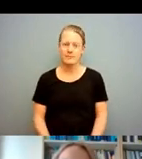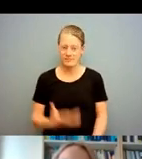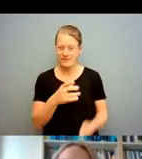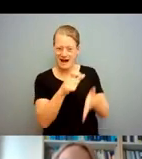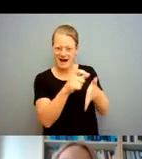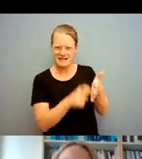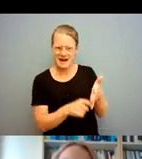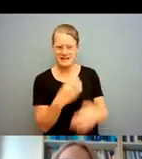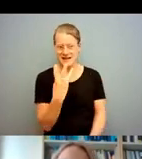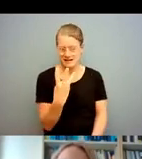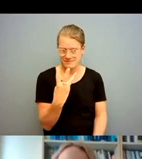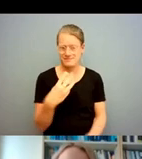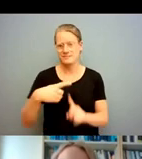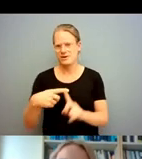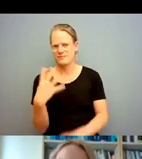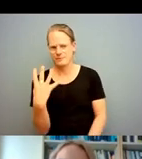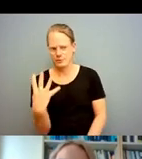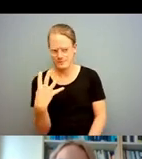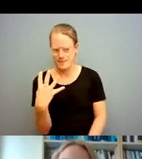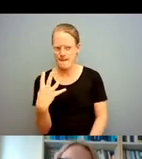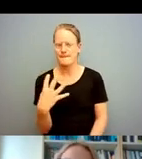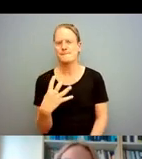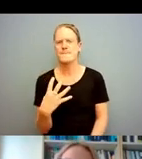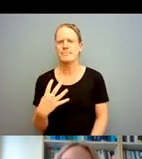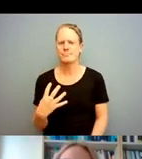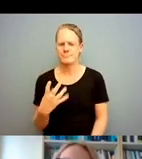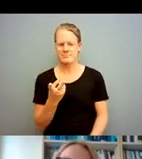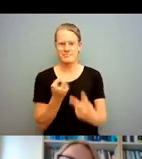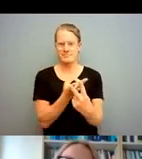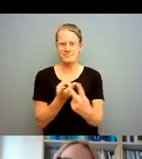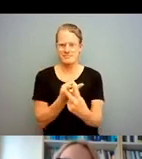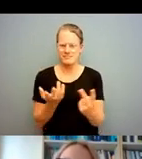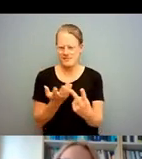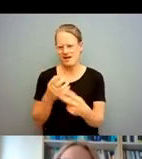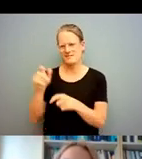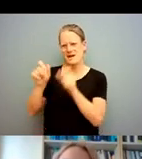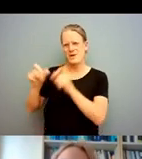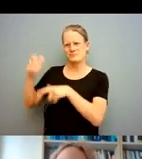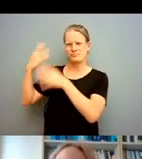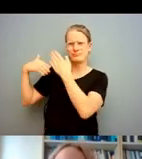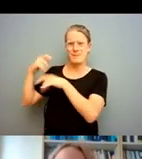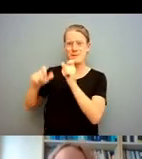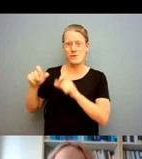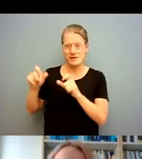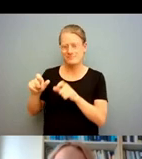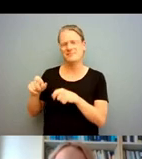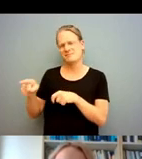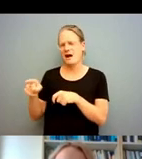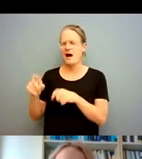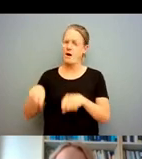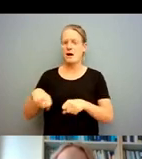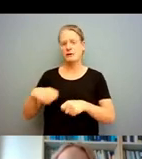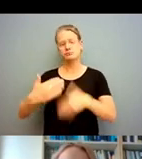how Indigenous peoples, when they exercise this right to self-determination, that they have a right to autonomy or self-government